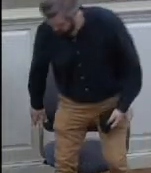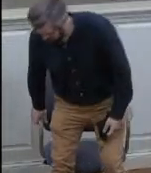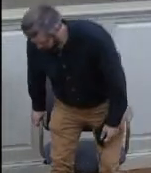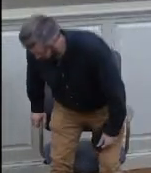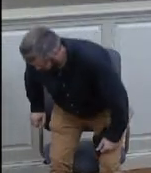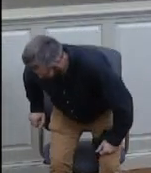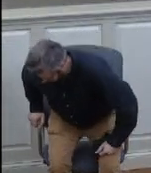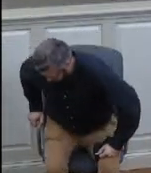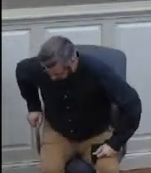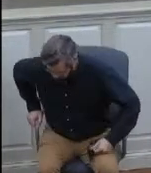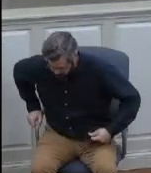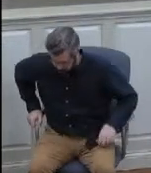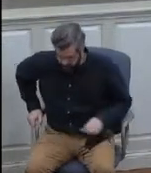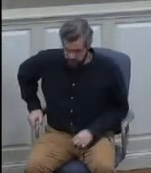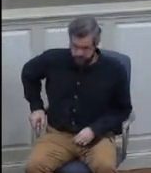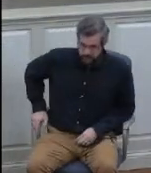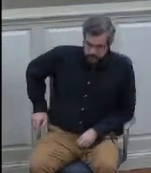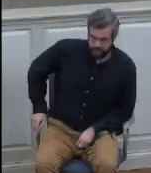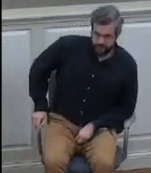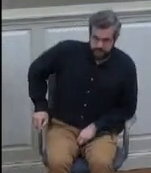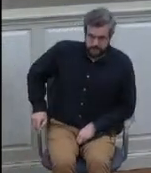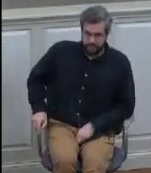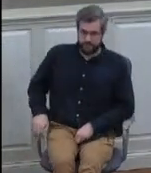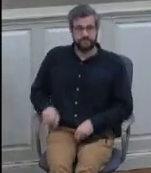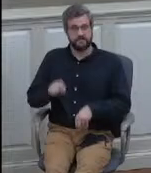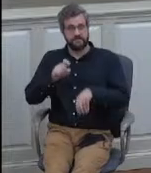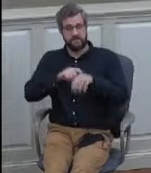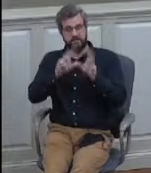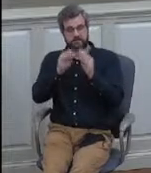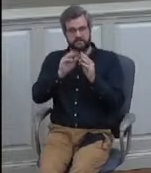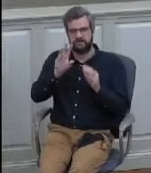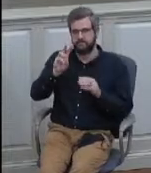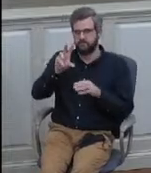a link that we have to observe with.